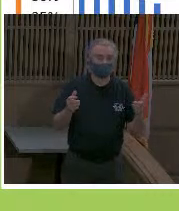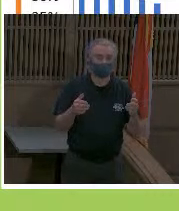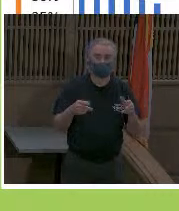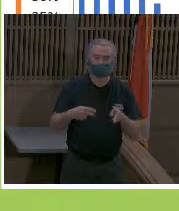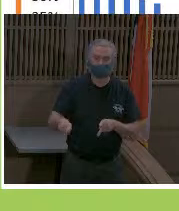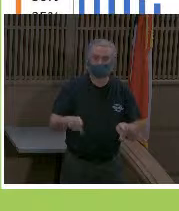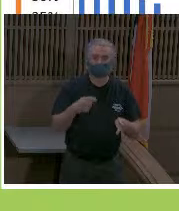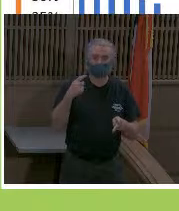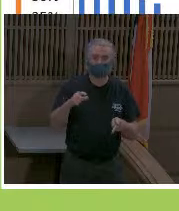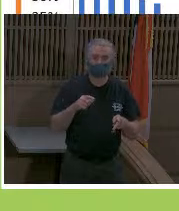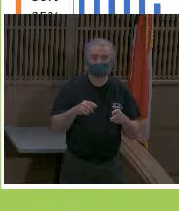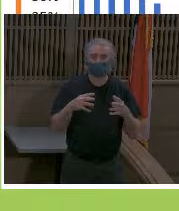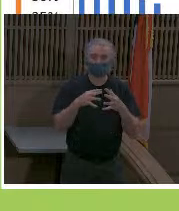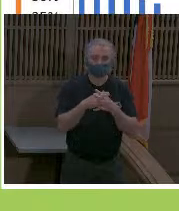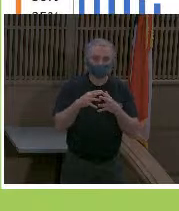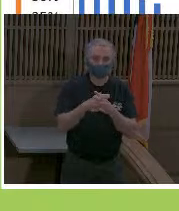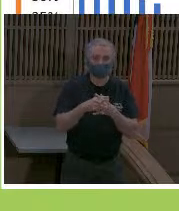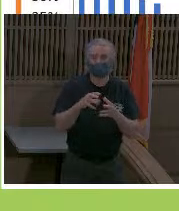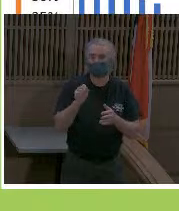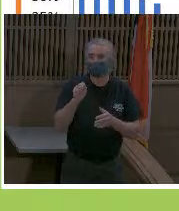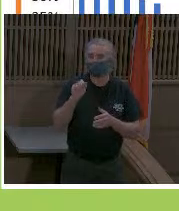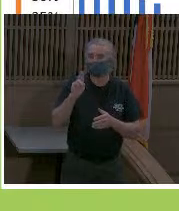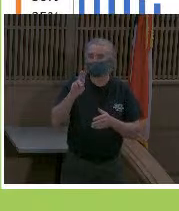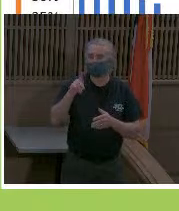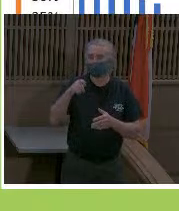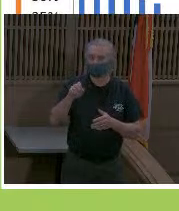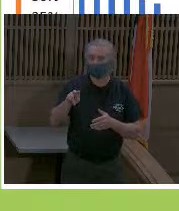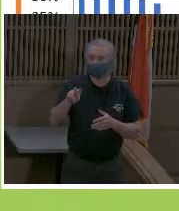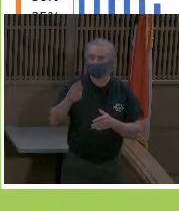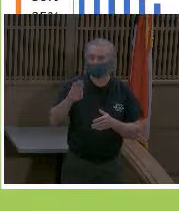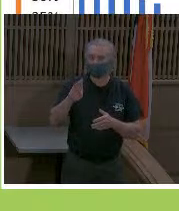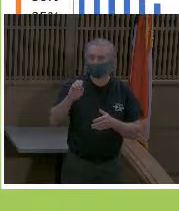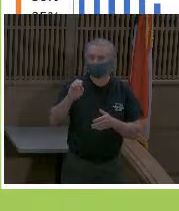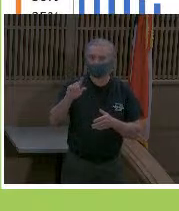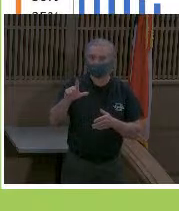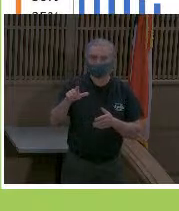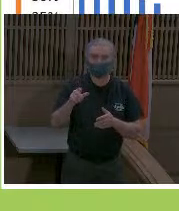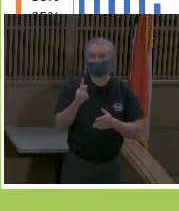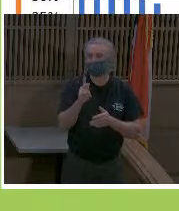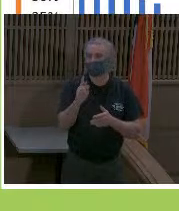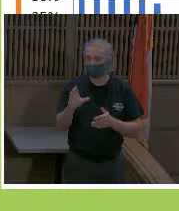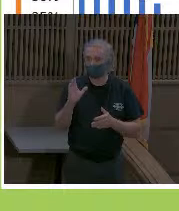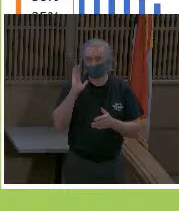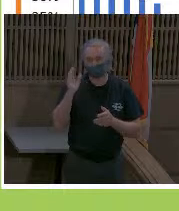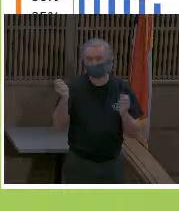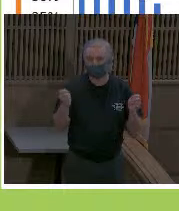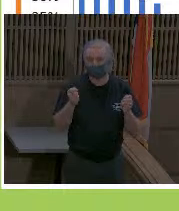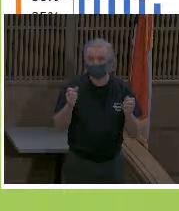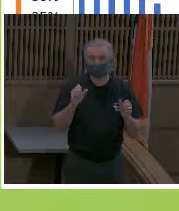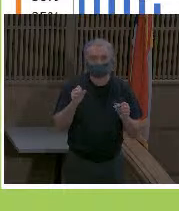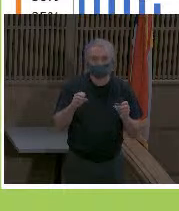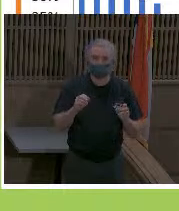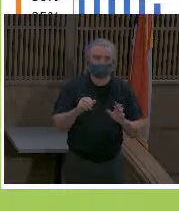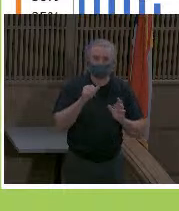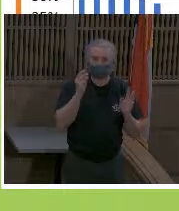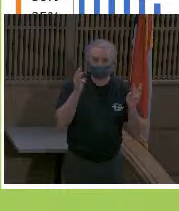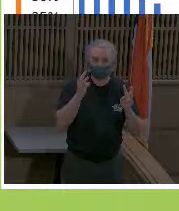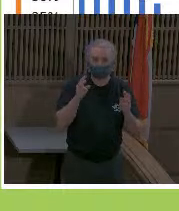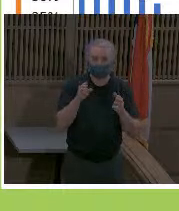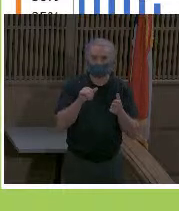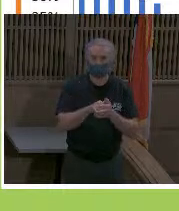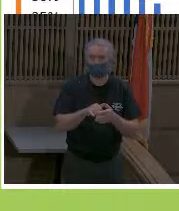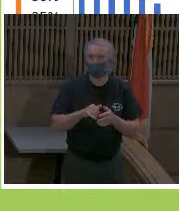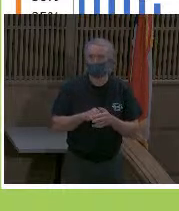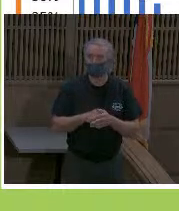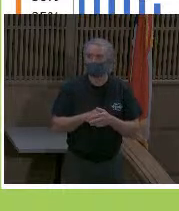alternative plans, and a lot of my friends and I, we're going to get on a big Zoom call, and we're going to watch it together separately from our own locations, but we're going to have a Super Bowl party